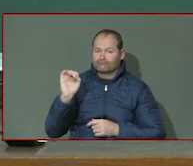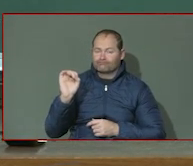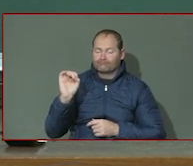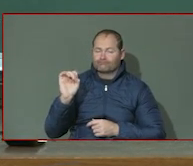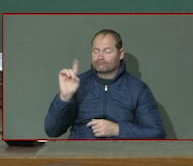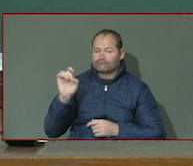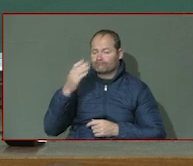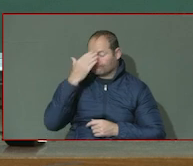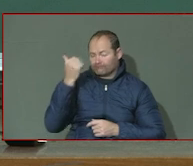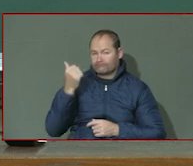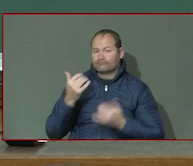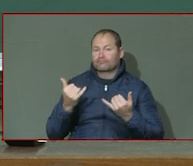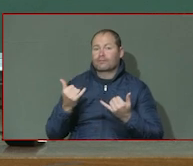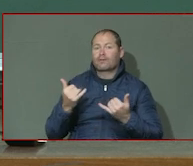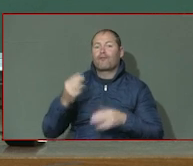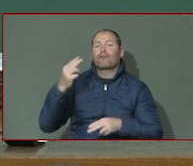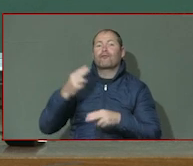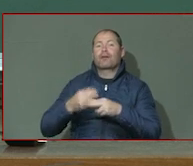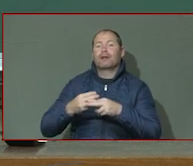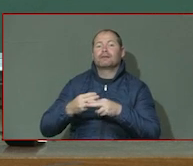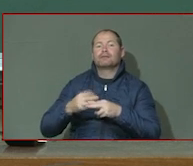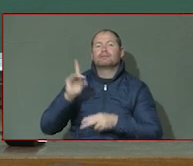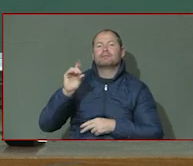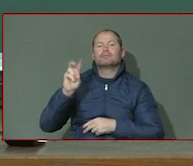a final dividend was declared. What was our final dividend?